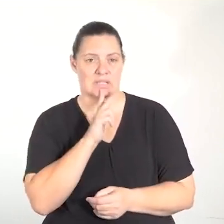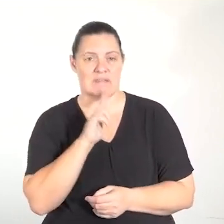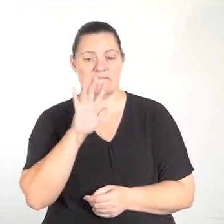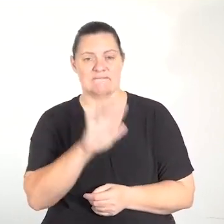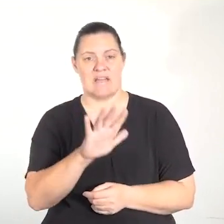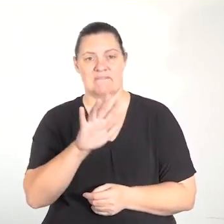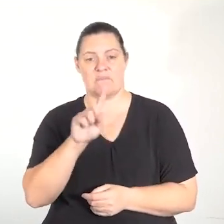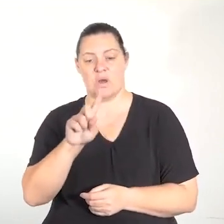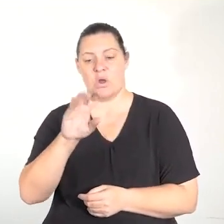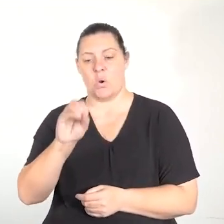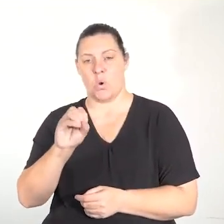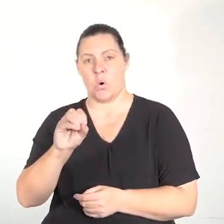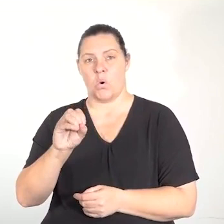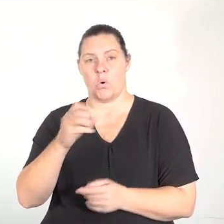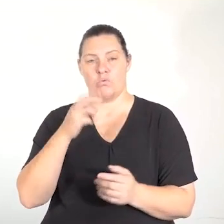of